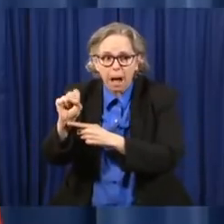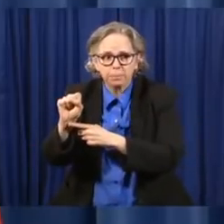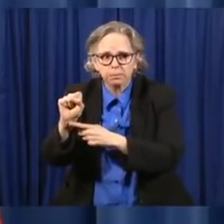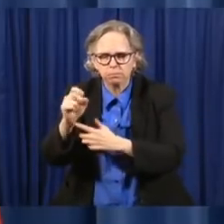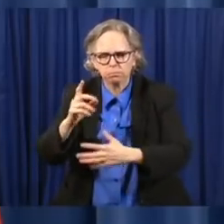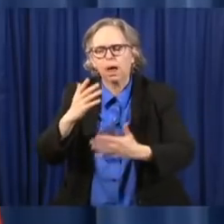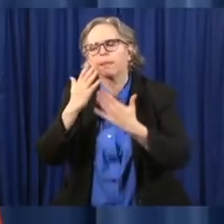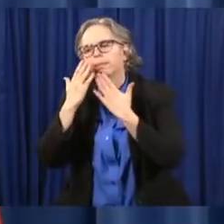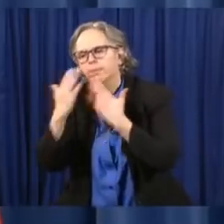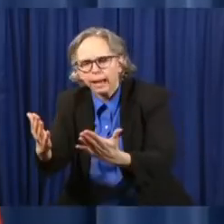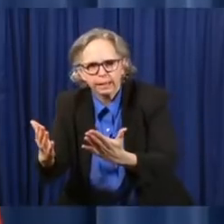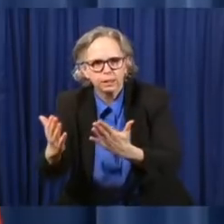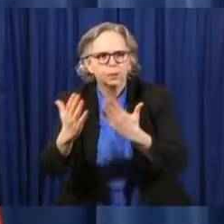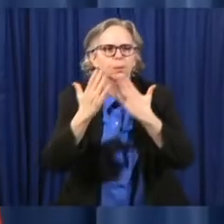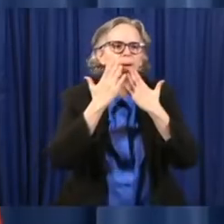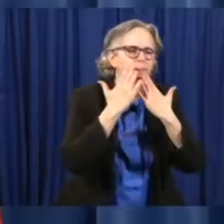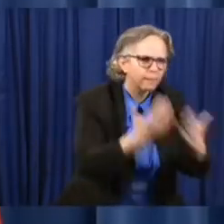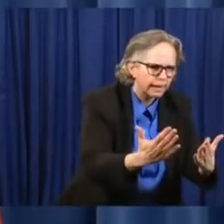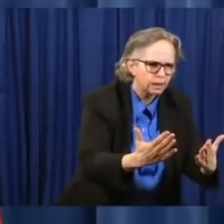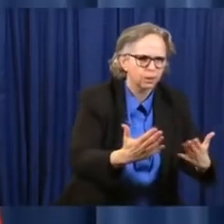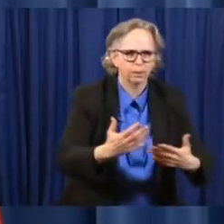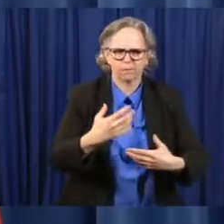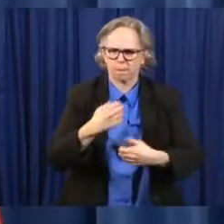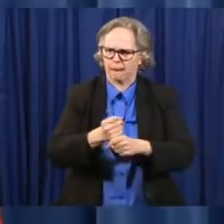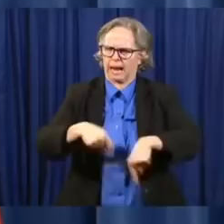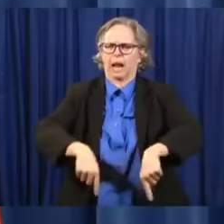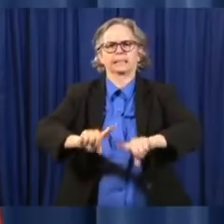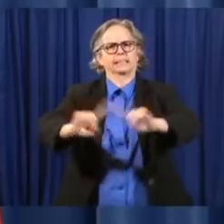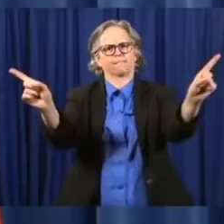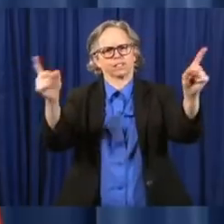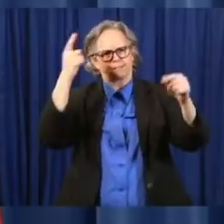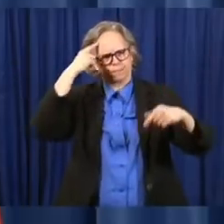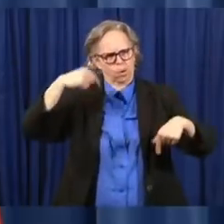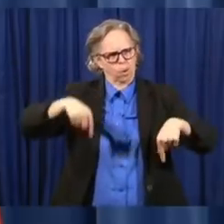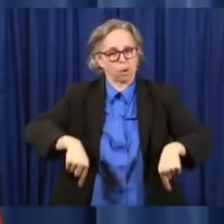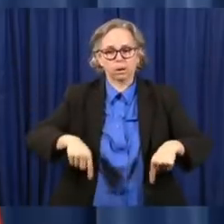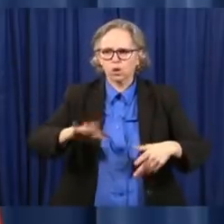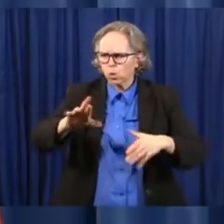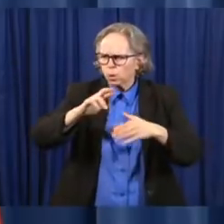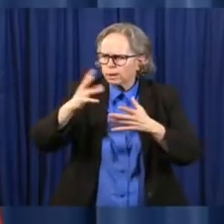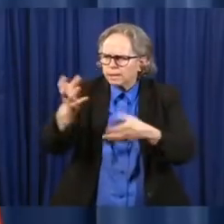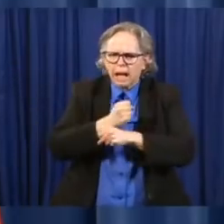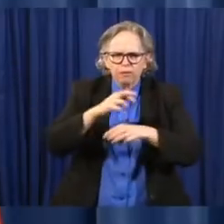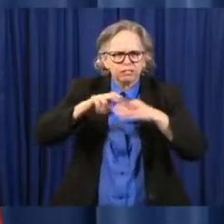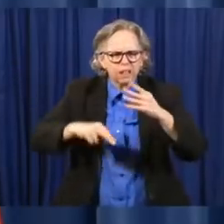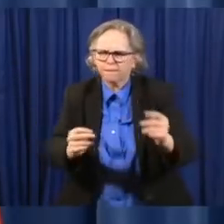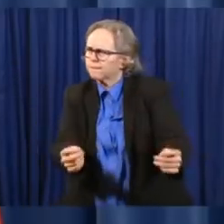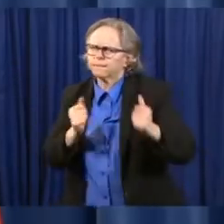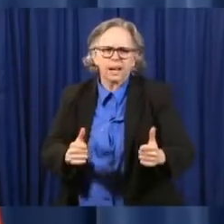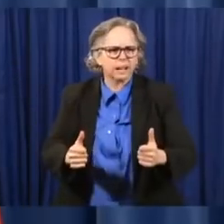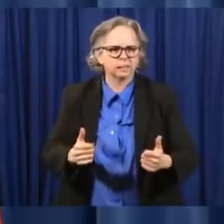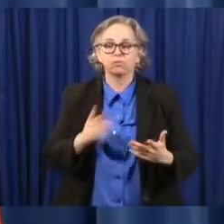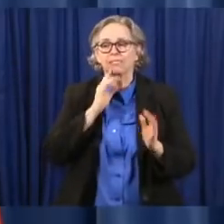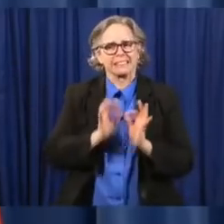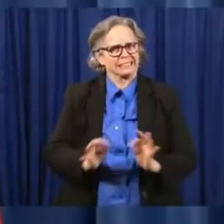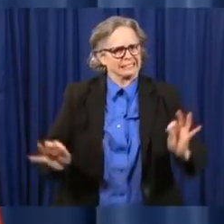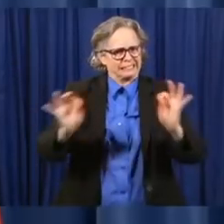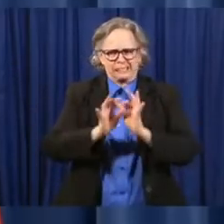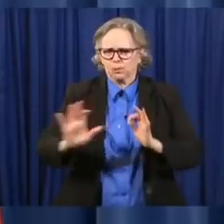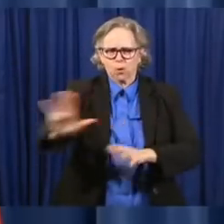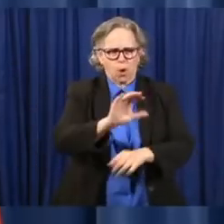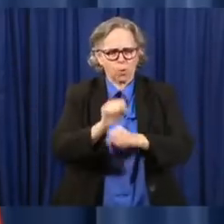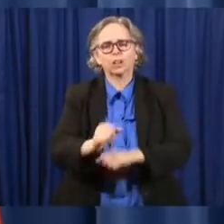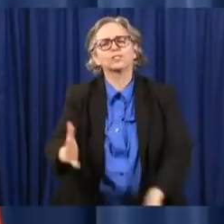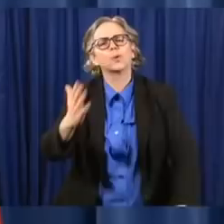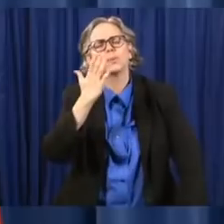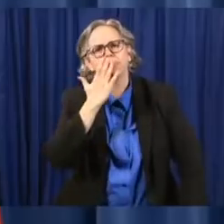making a difference. Thank you for getting the results back so quickly, because that is really essential. We salute you and we thank you for